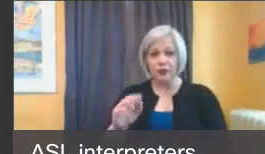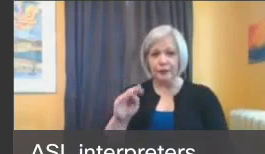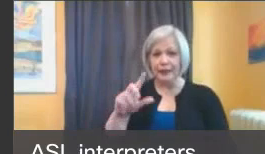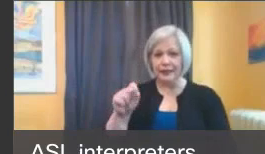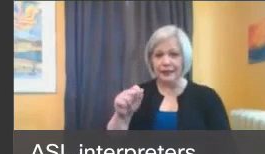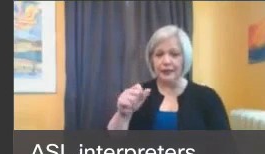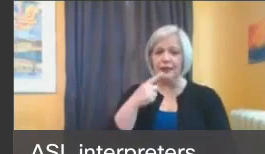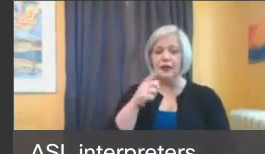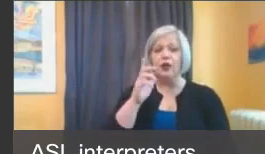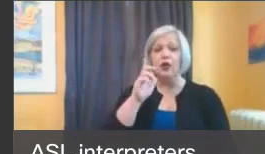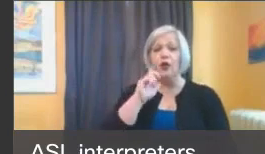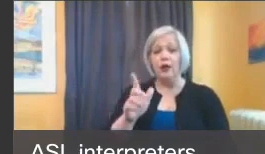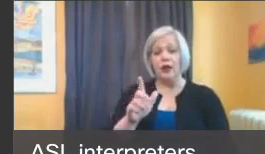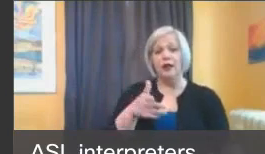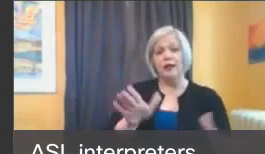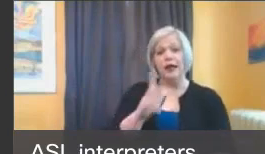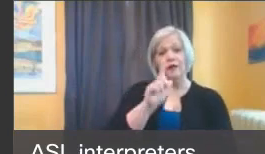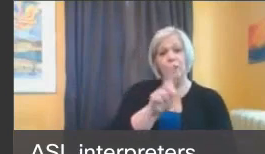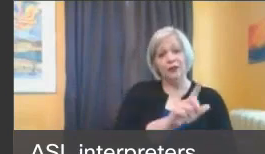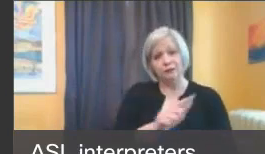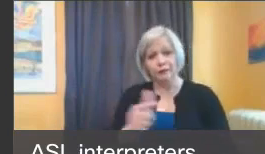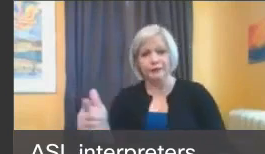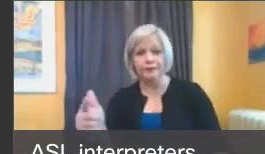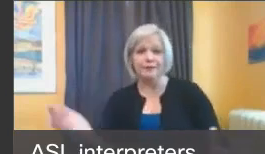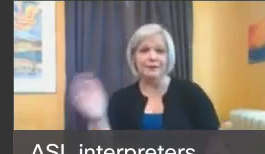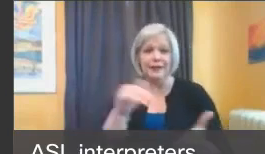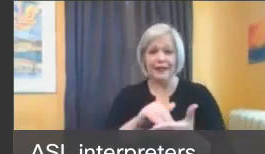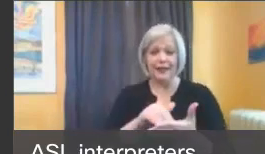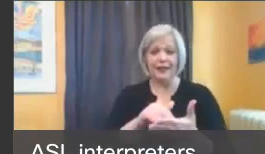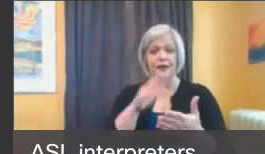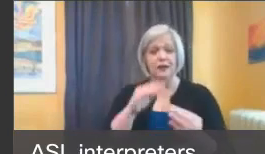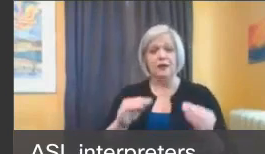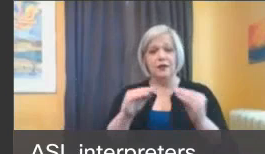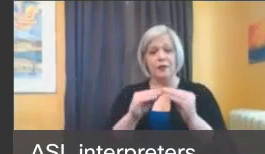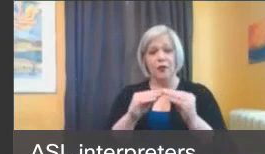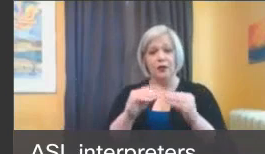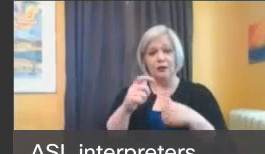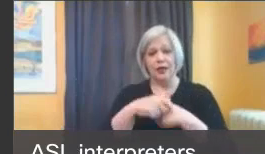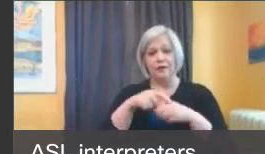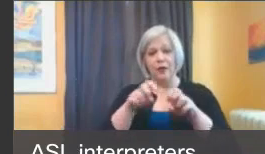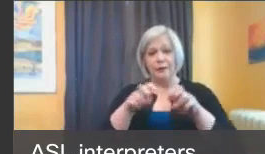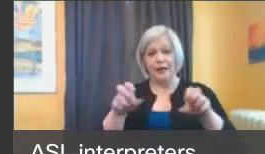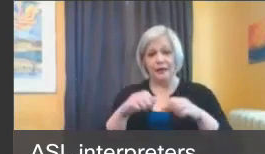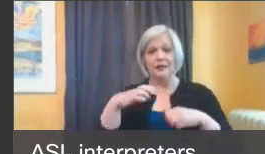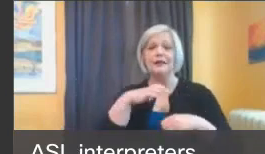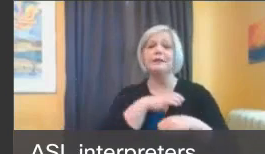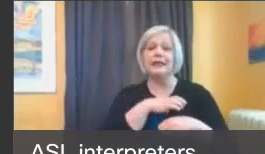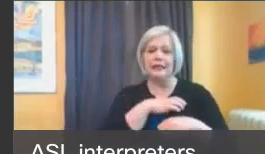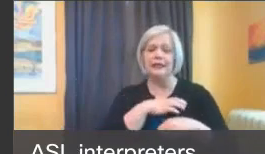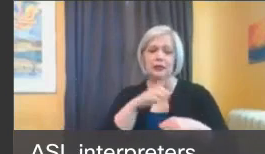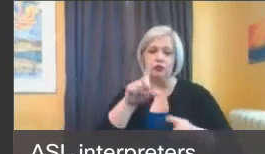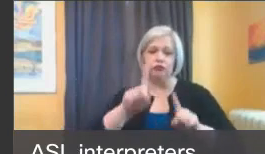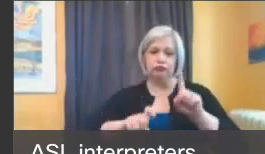We're going to return for another. We're going to have opportunity for panelists, for committee members to ask